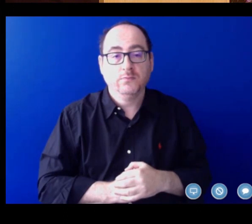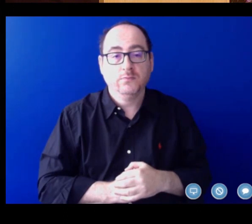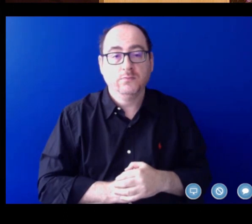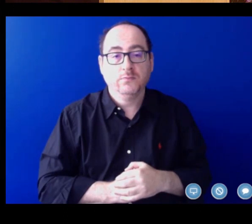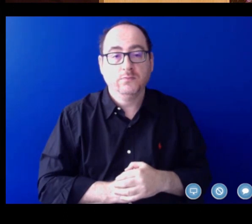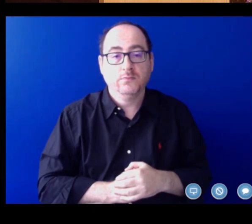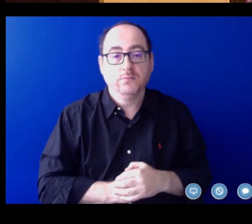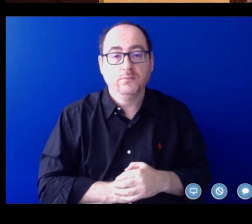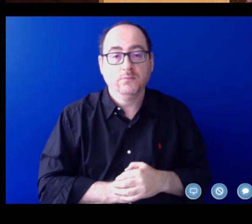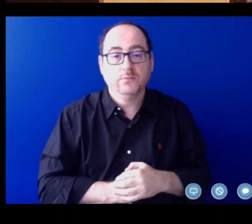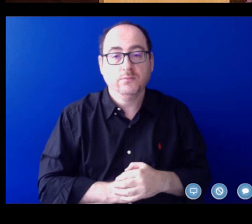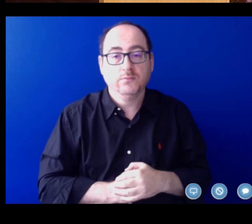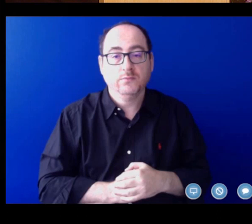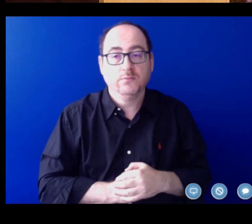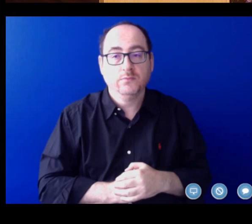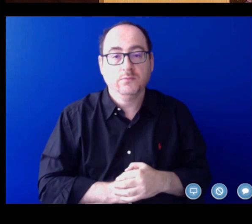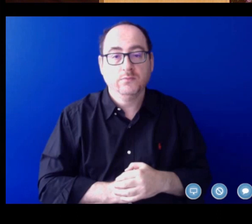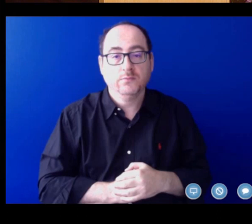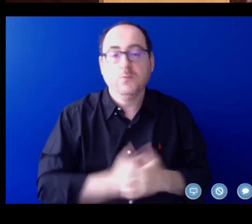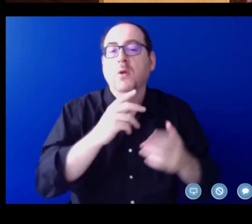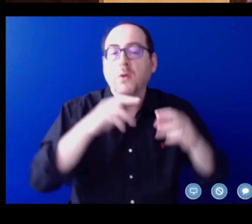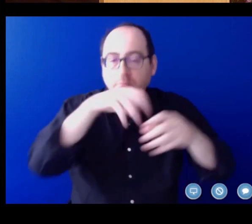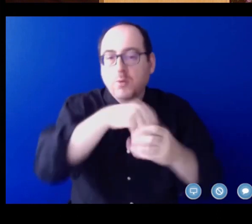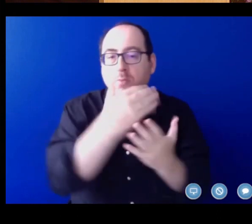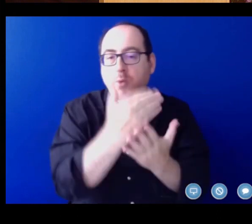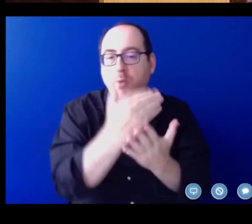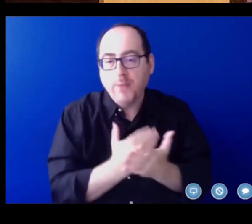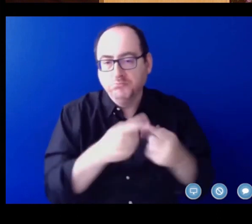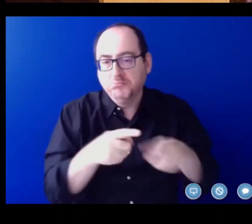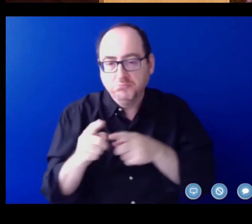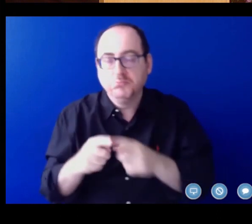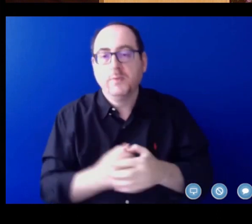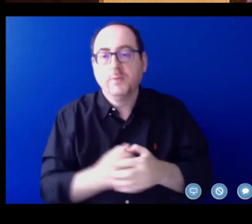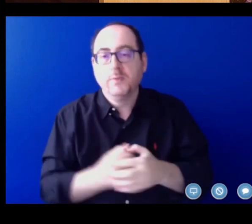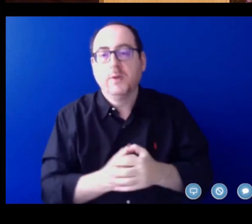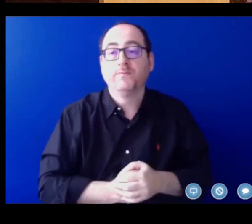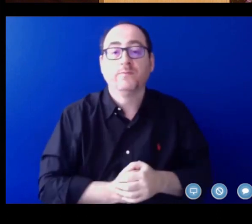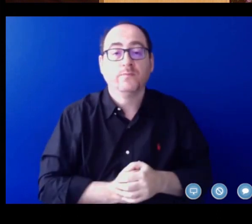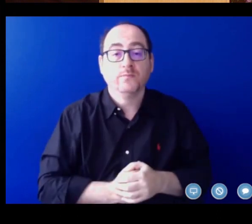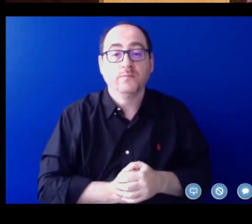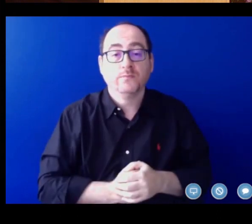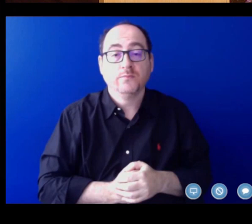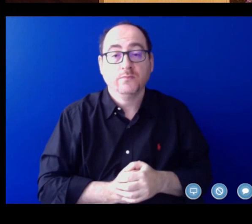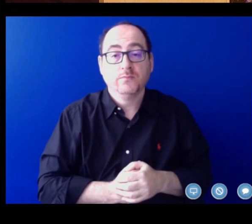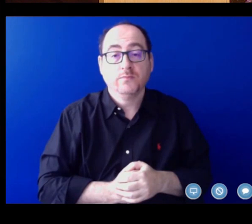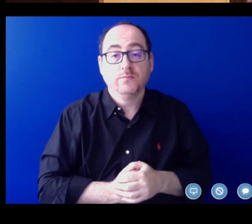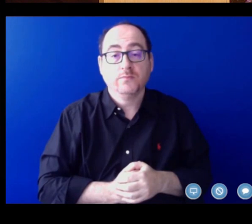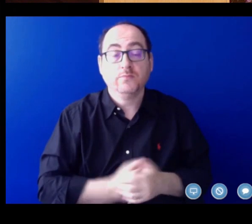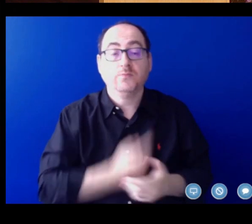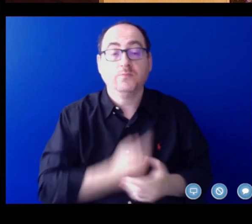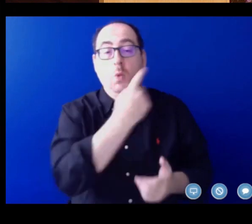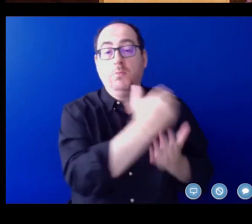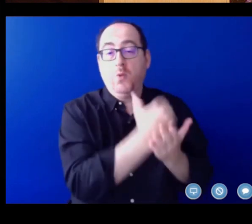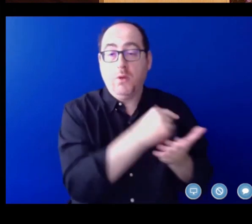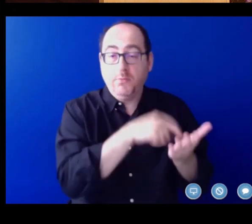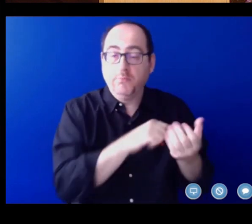collated audit data from the schools that were participating. And this found that the program supported a holistic and whole school approach that enabled schools